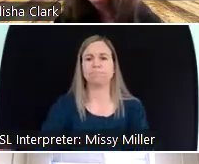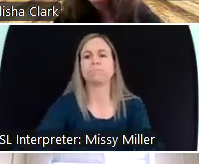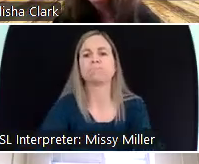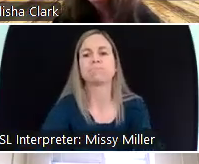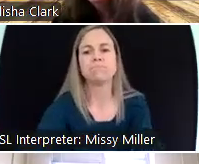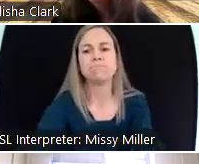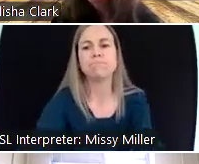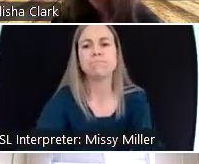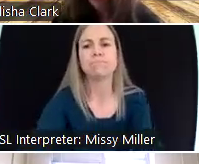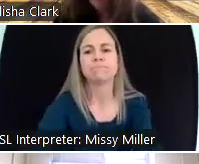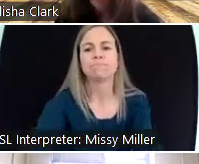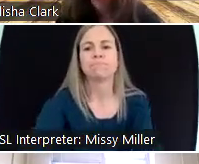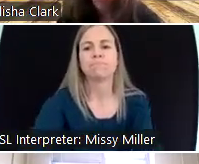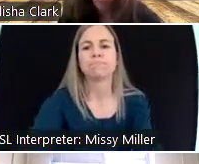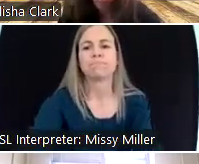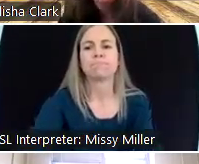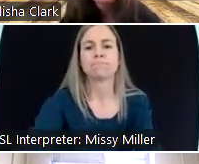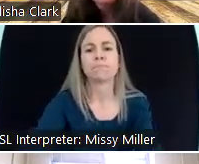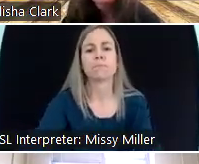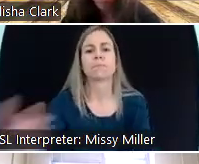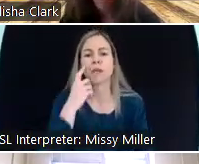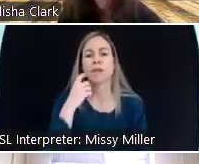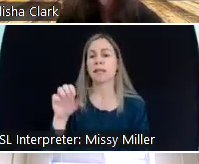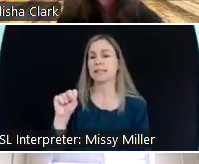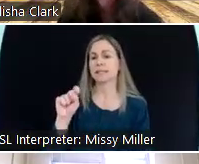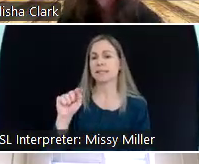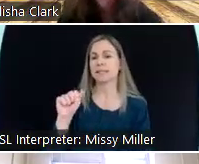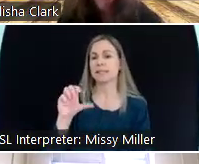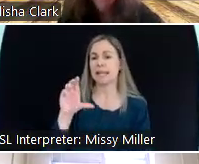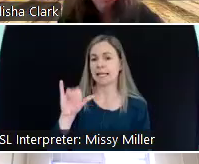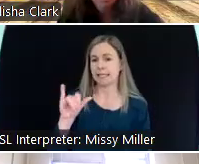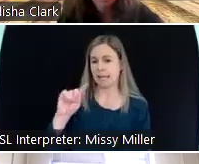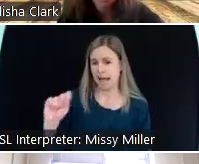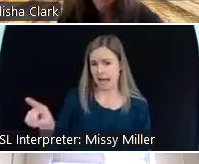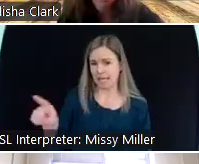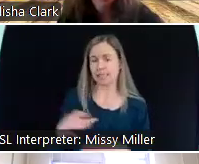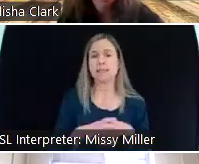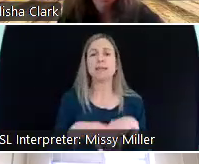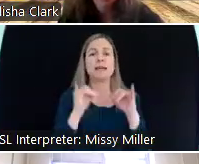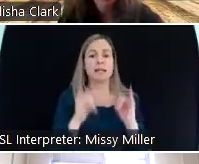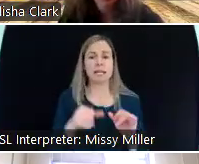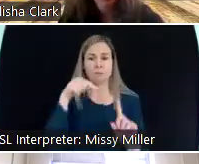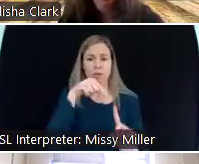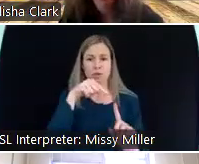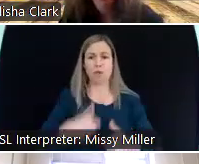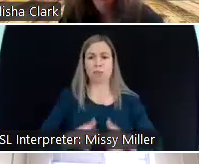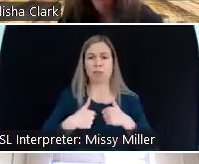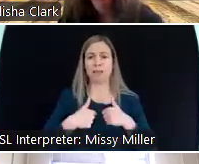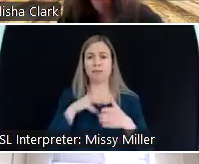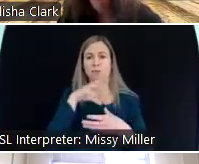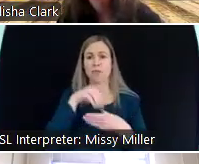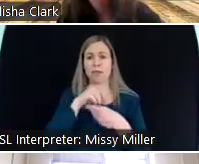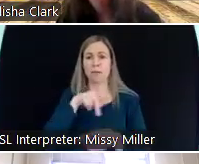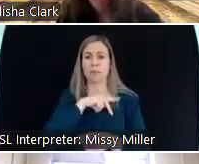We have a question from Stacy. Would an individual who lives in a personal care home but